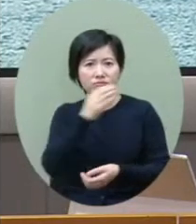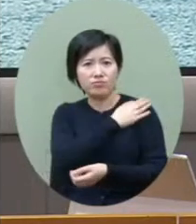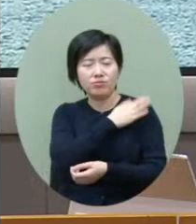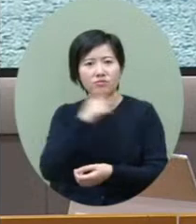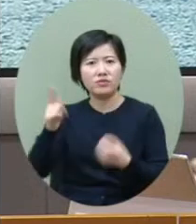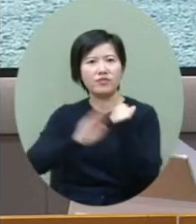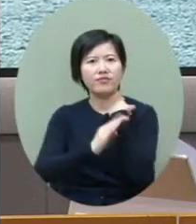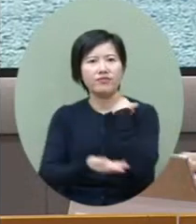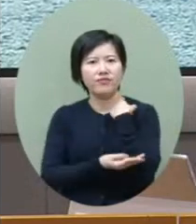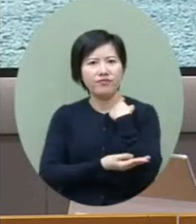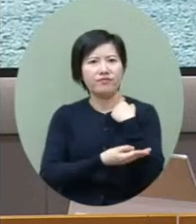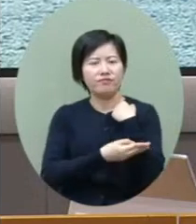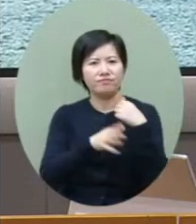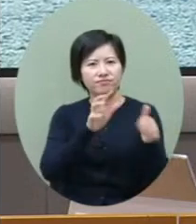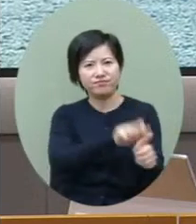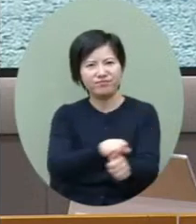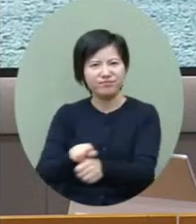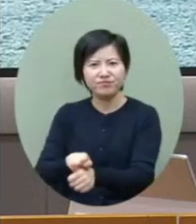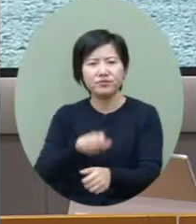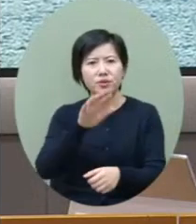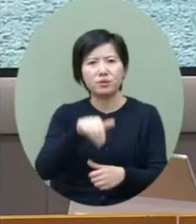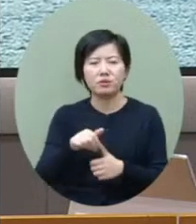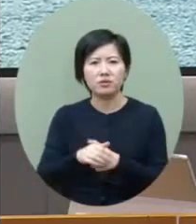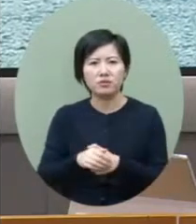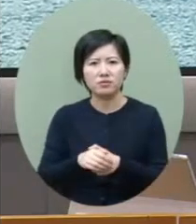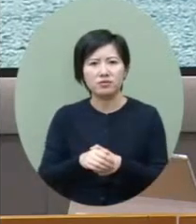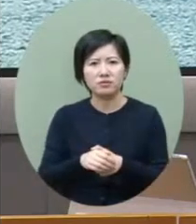that enforcement would be fully